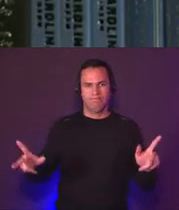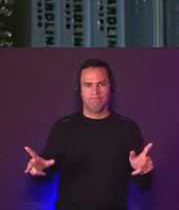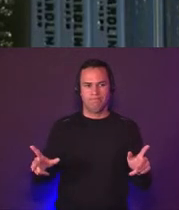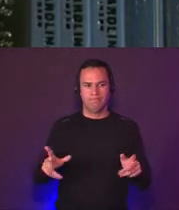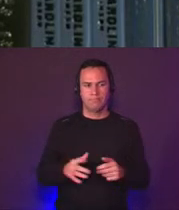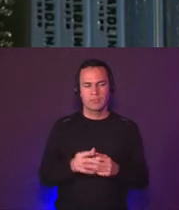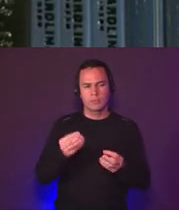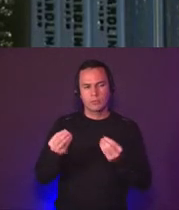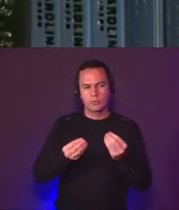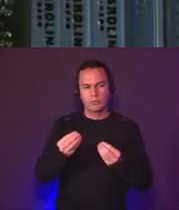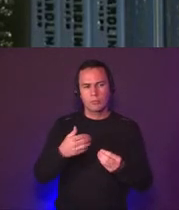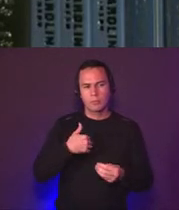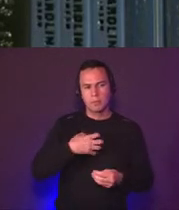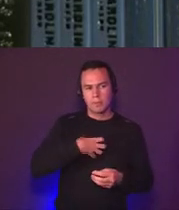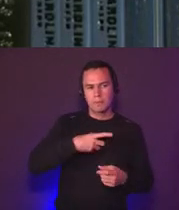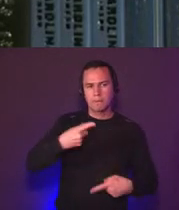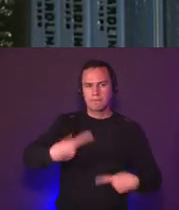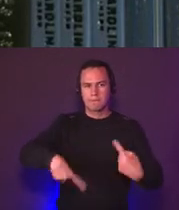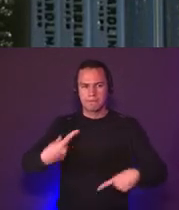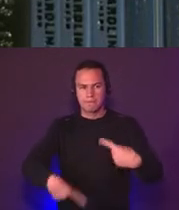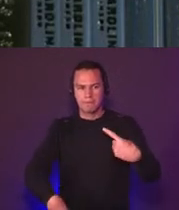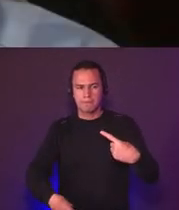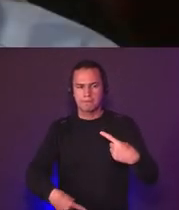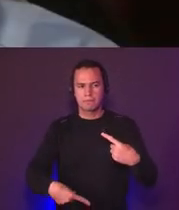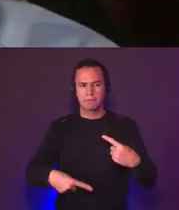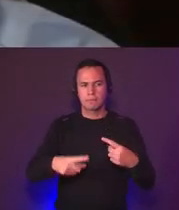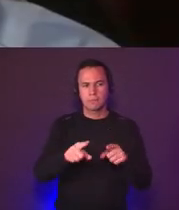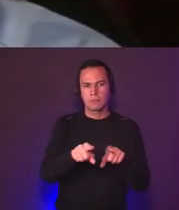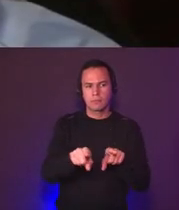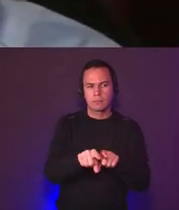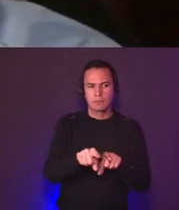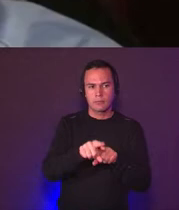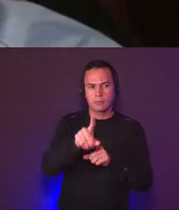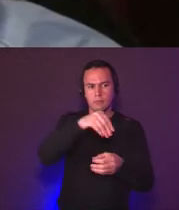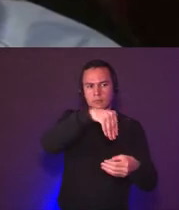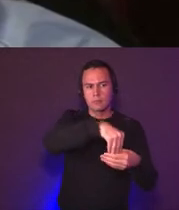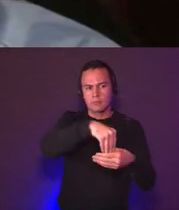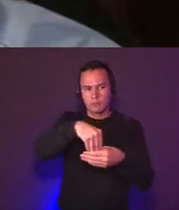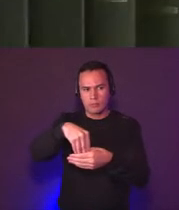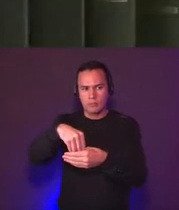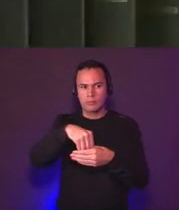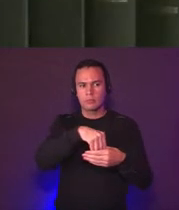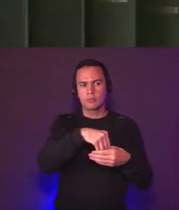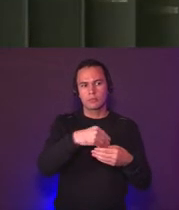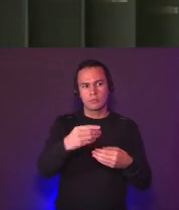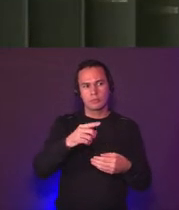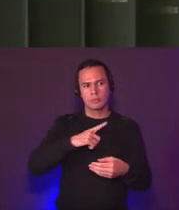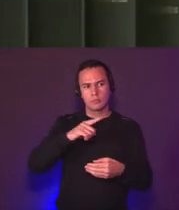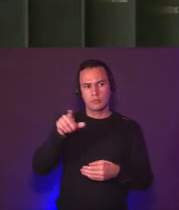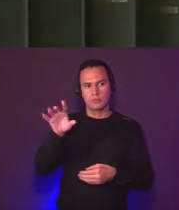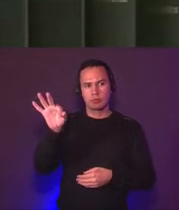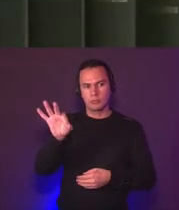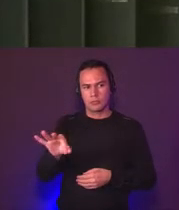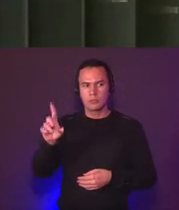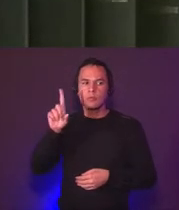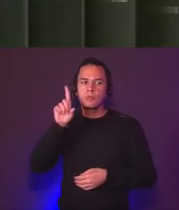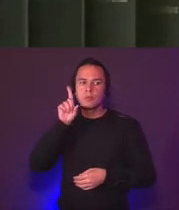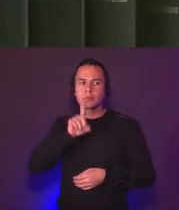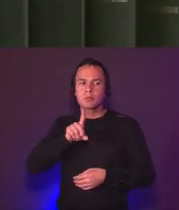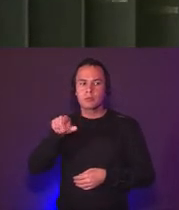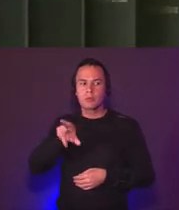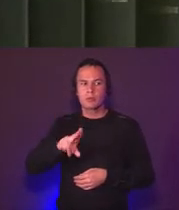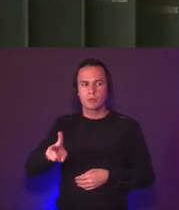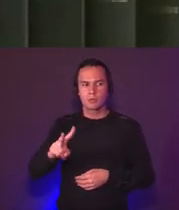statements and policies will affect the electorate. And the timing put me at Harvard at just the moment